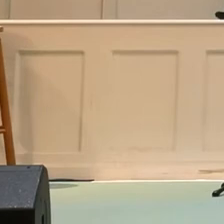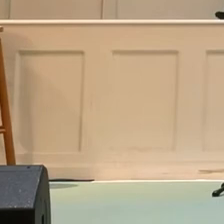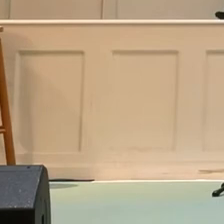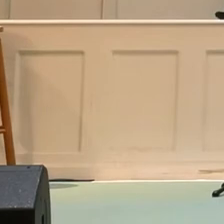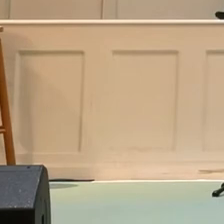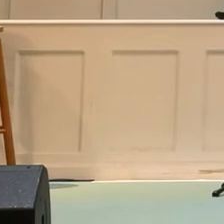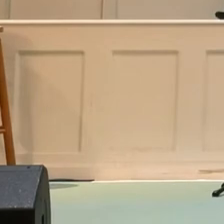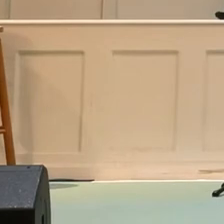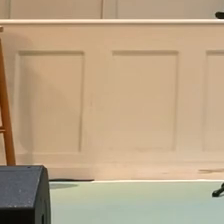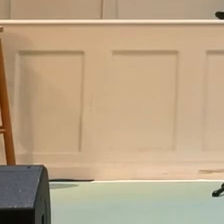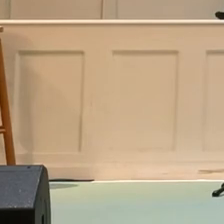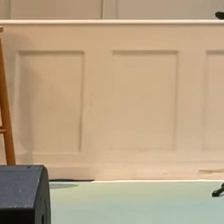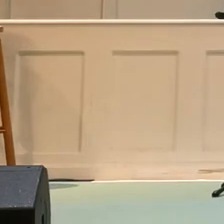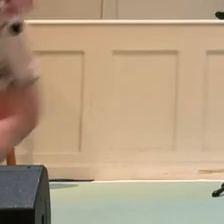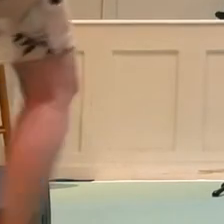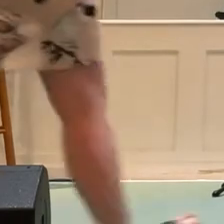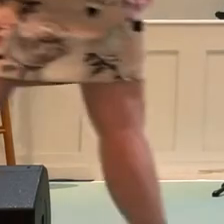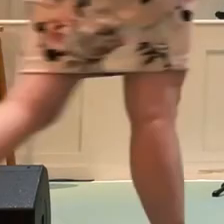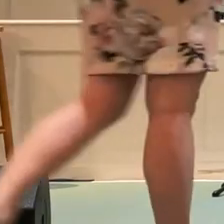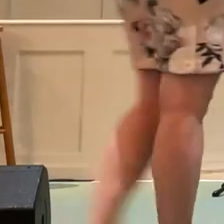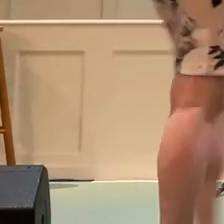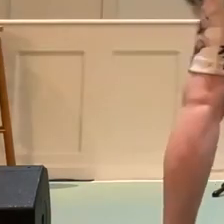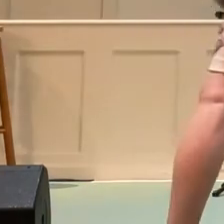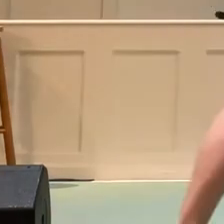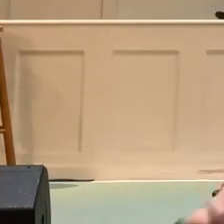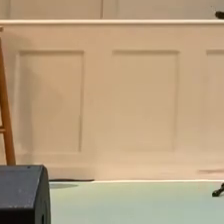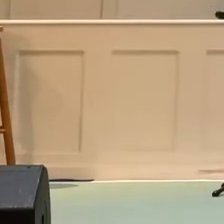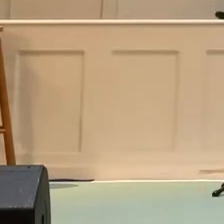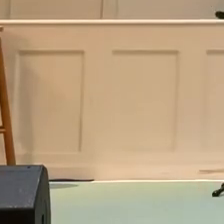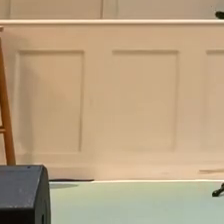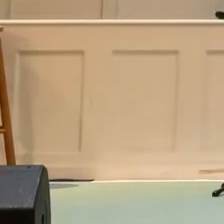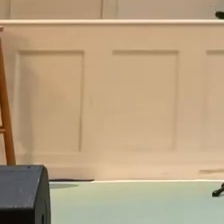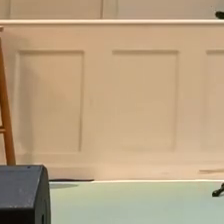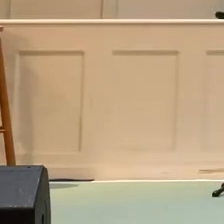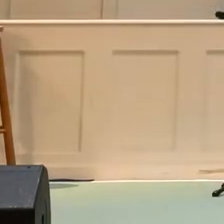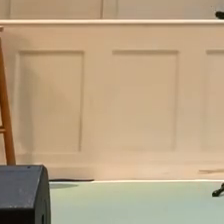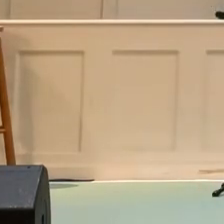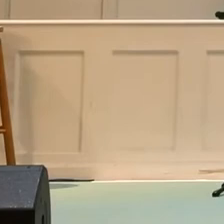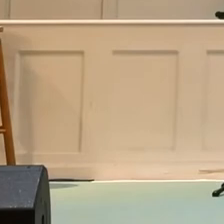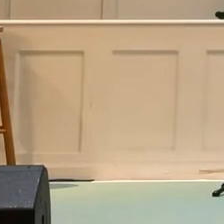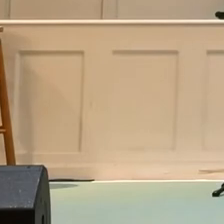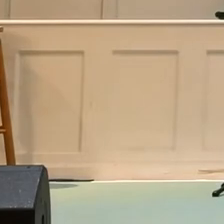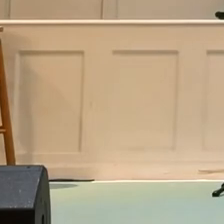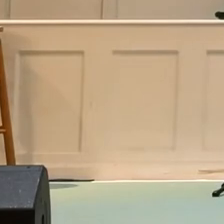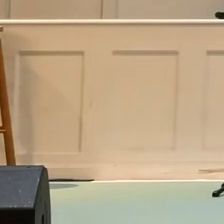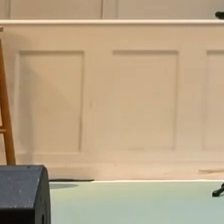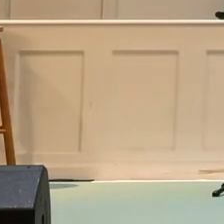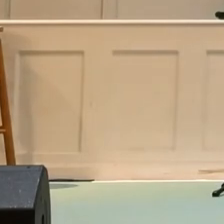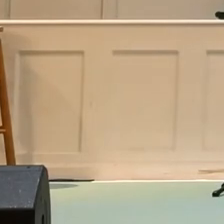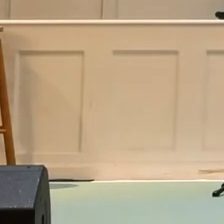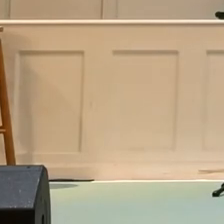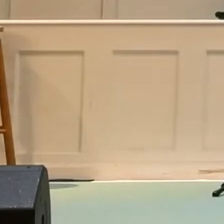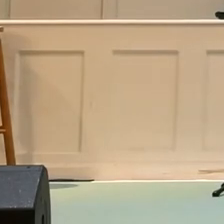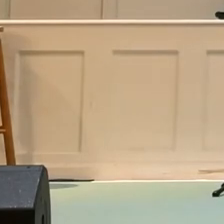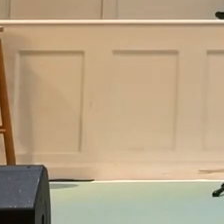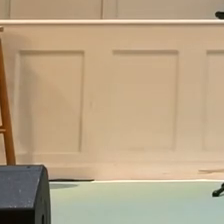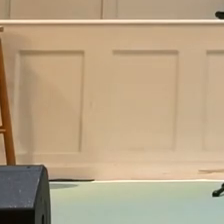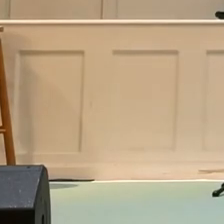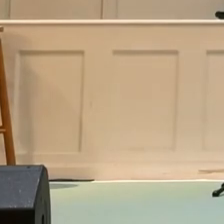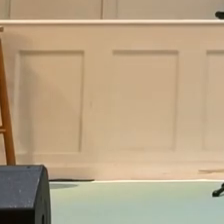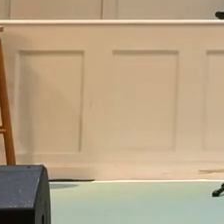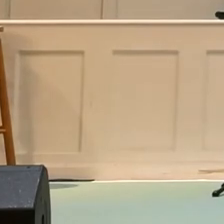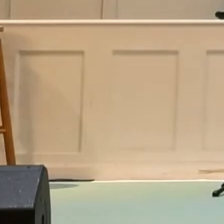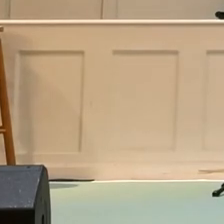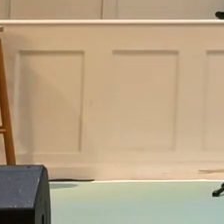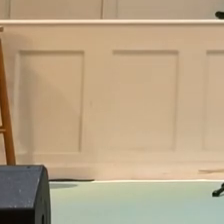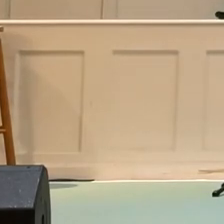Miss Ann has served Greenlee so faithfully for so many years. So what we're going to do is we're going to sing happy birthday, and